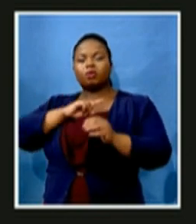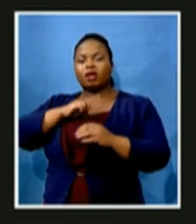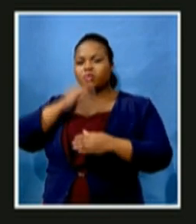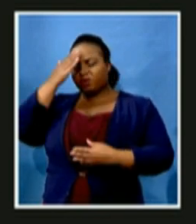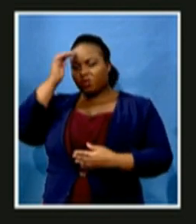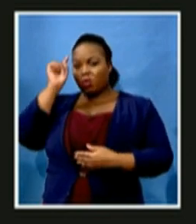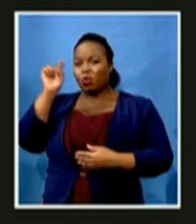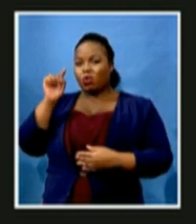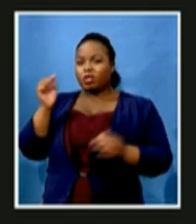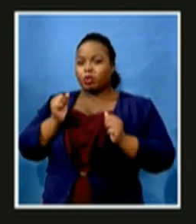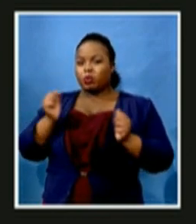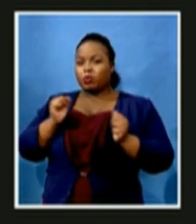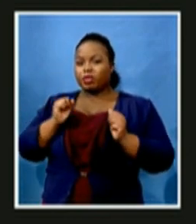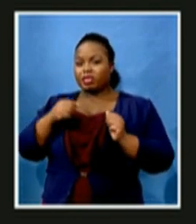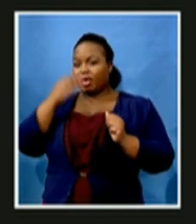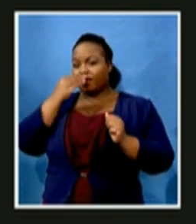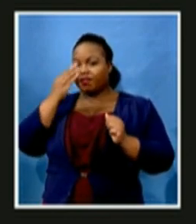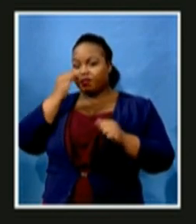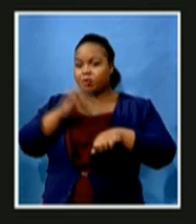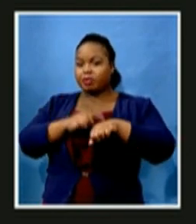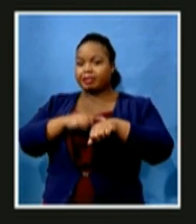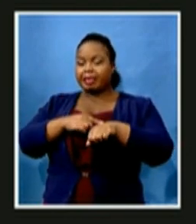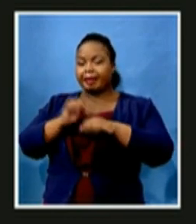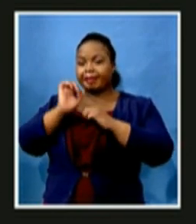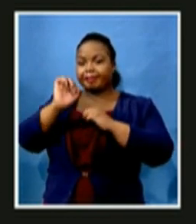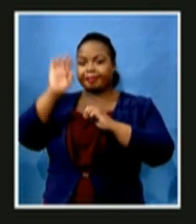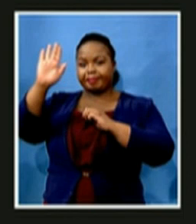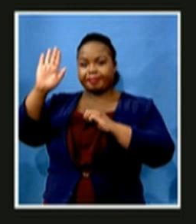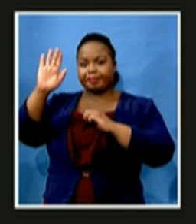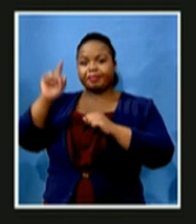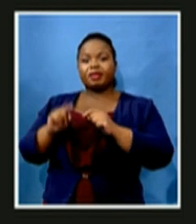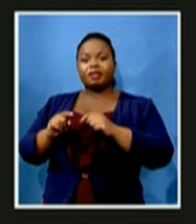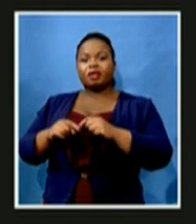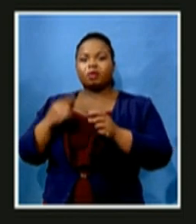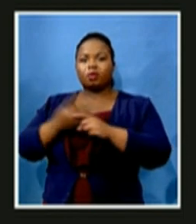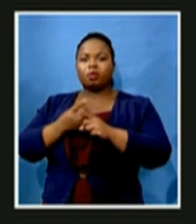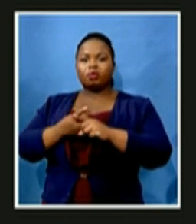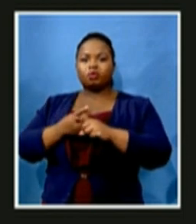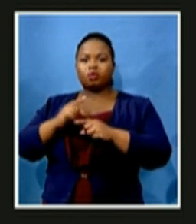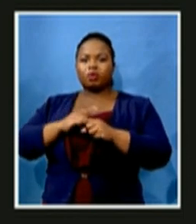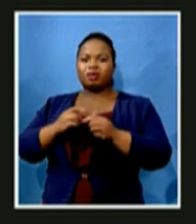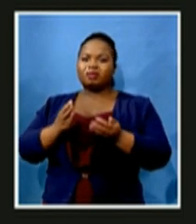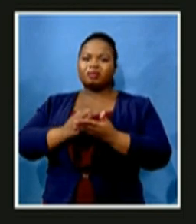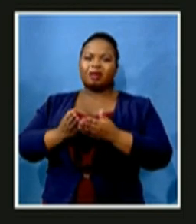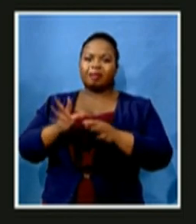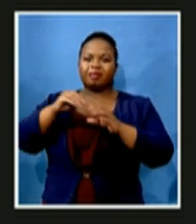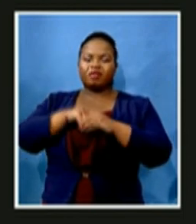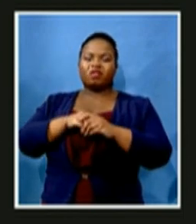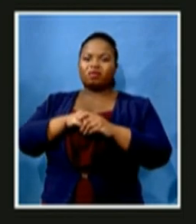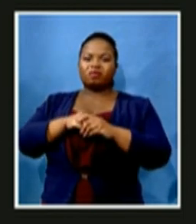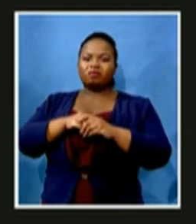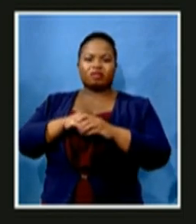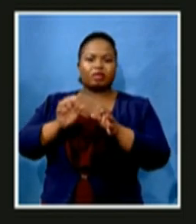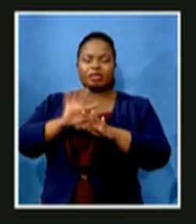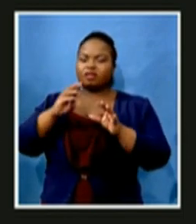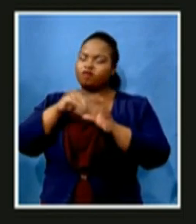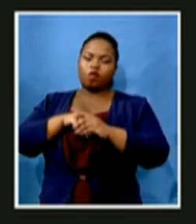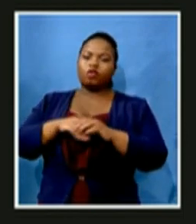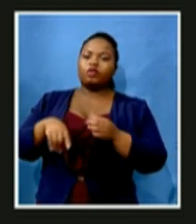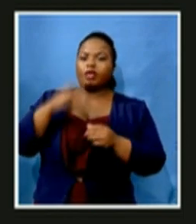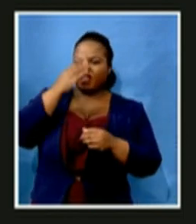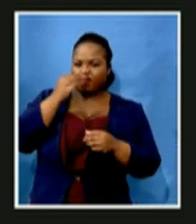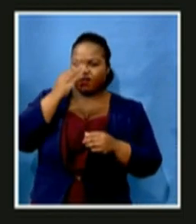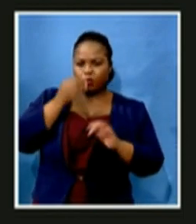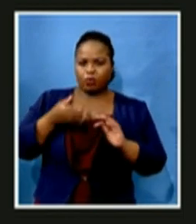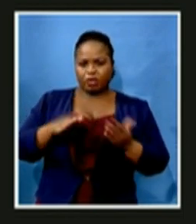spared a lot of normal flu deaths, et cetera, it's just very puzzling that, and that's obviously the takeaway that's been